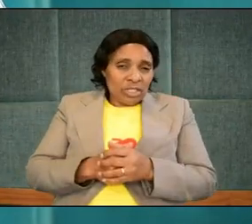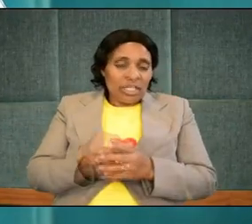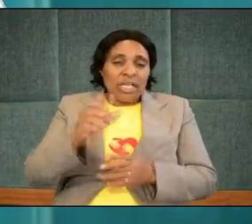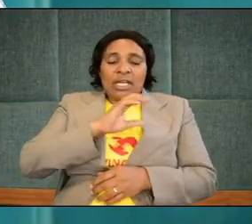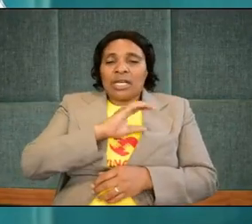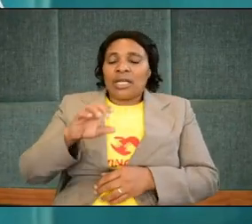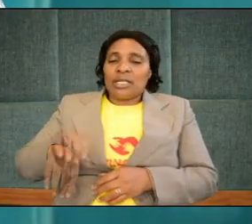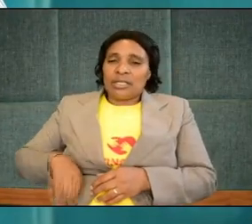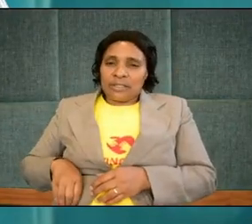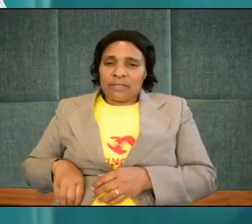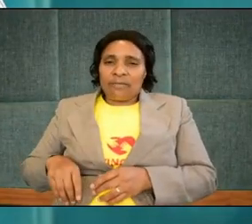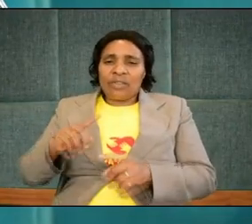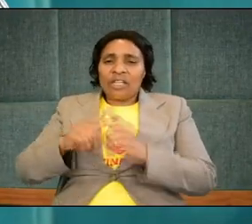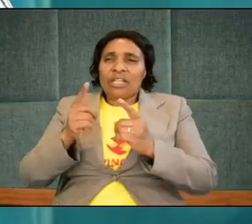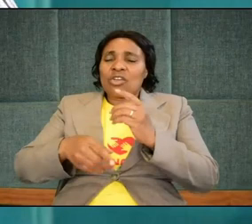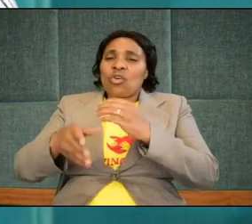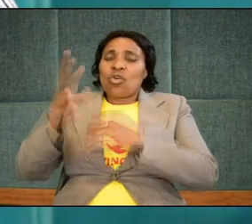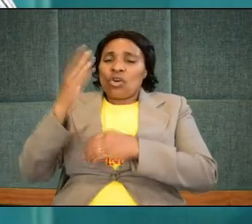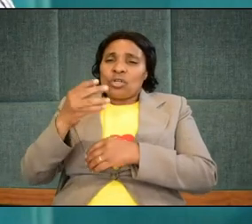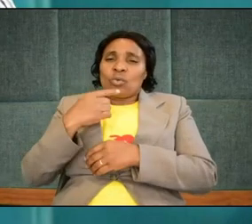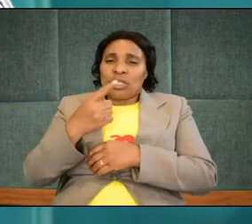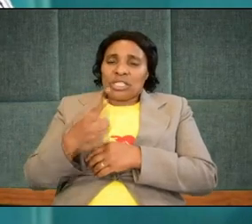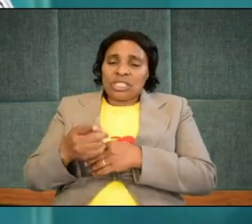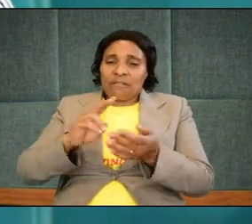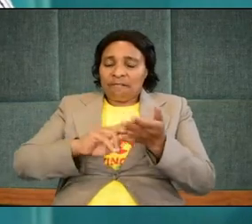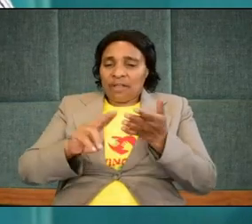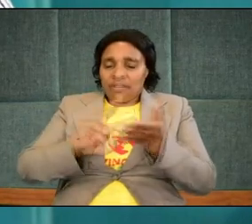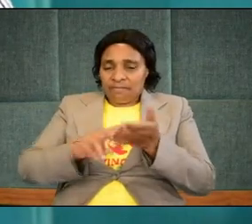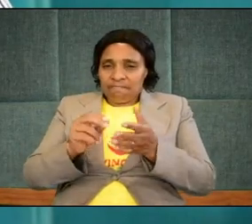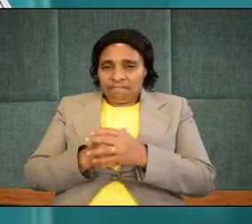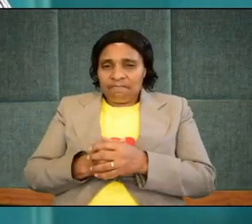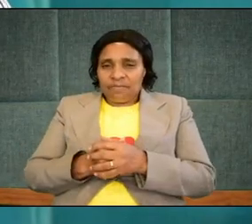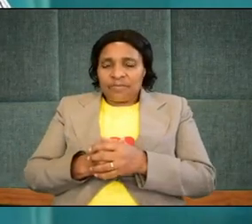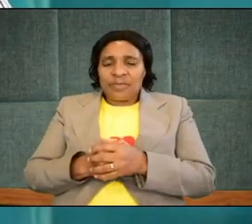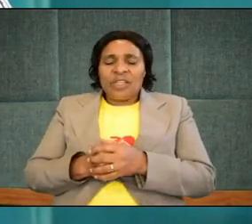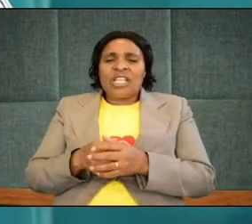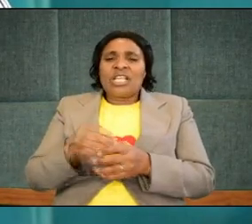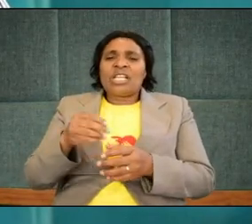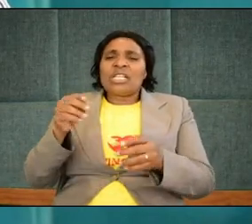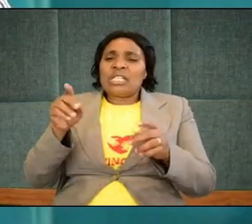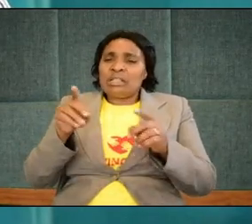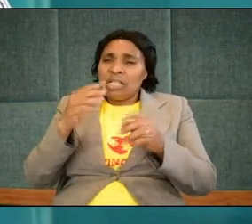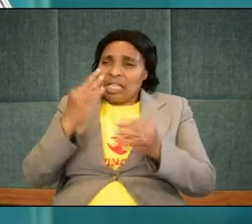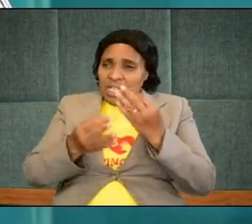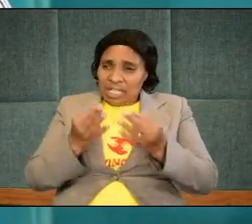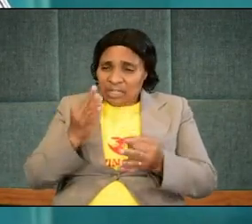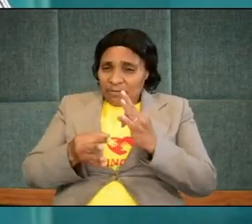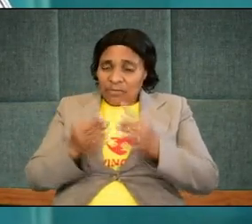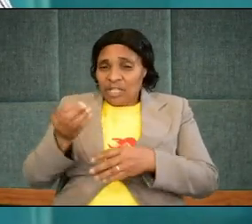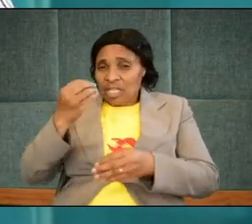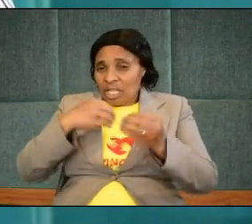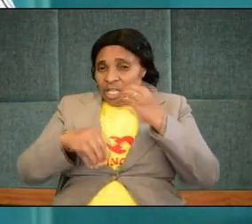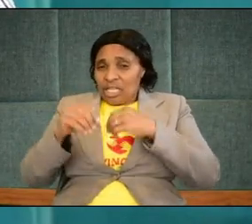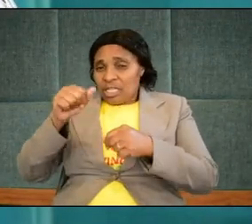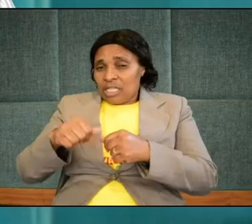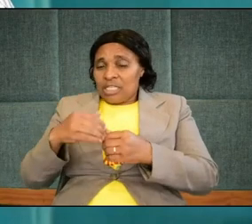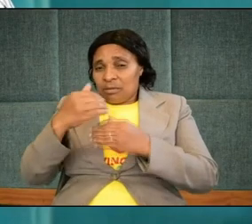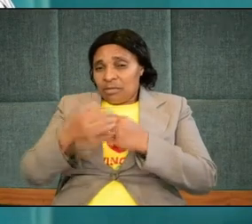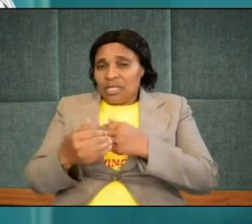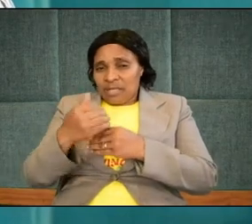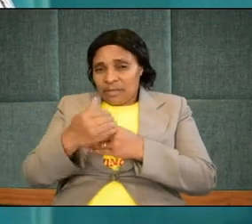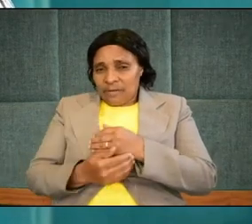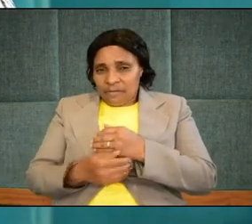Christ. And God was saying in this verse that even though they ate that bread, the